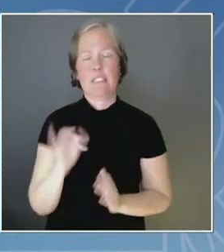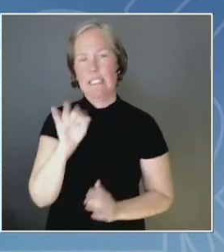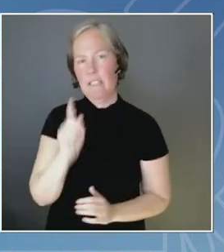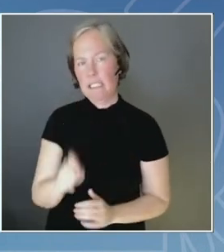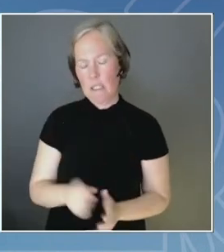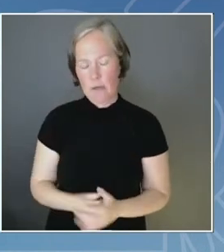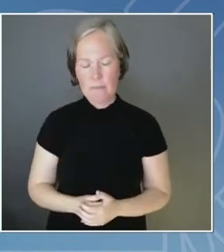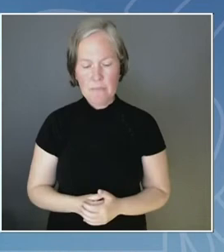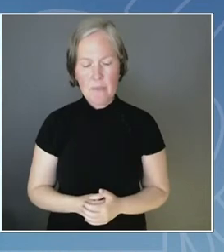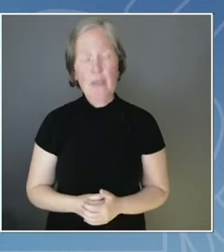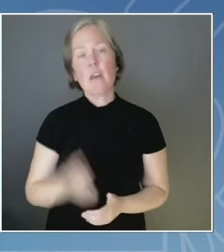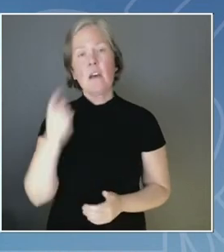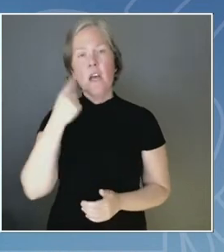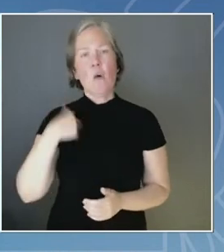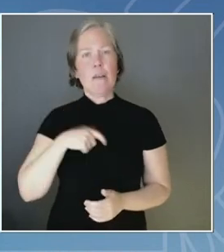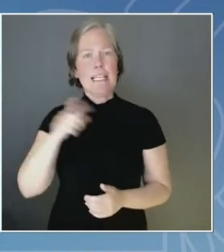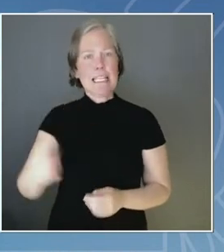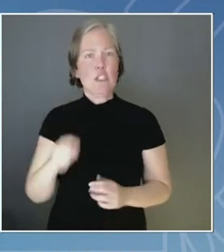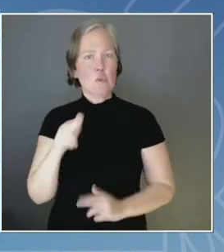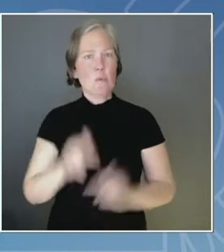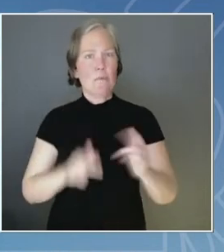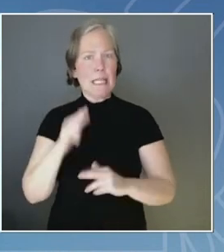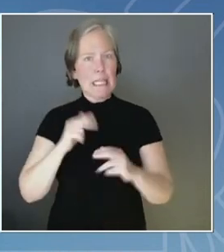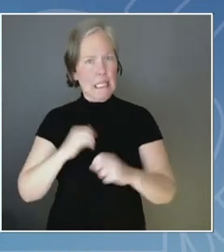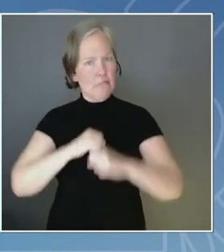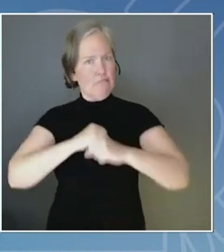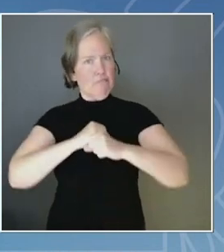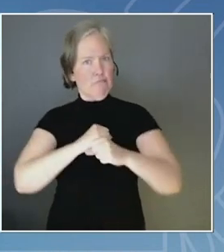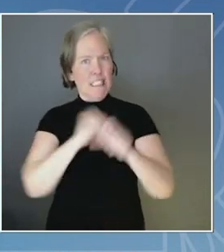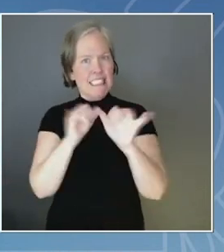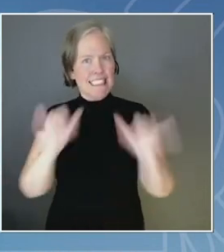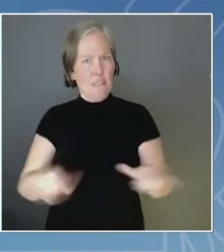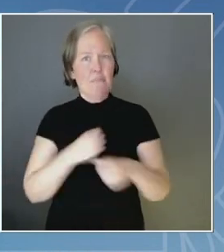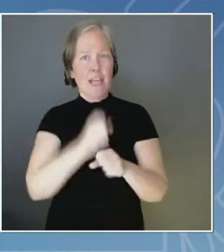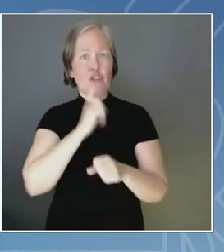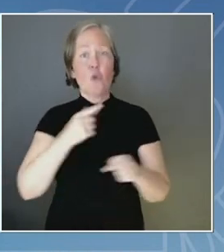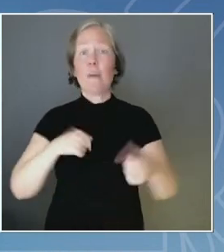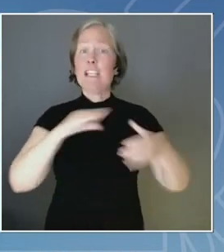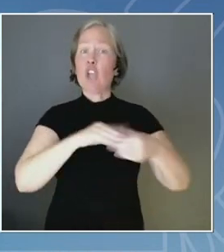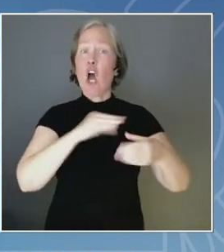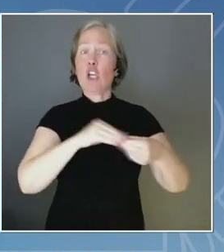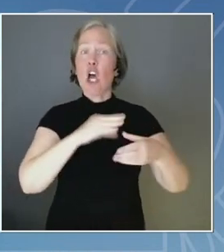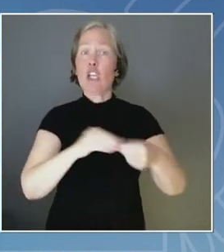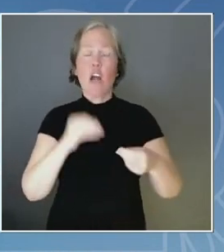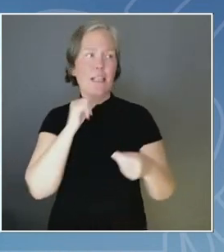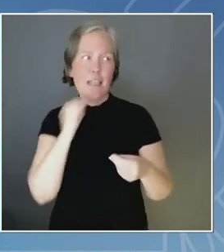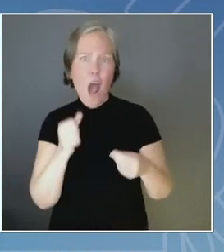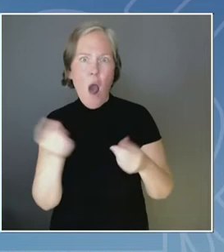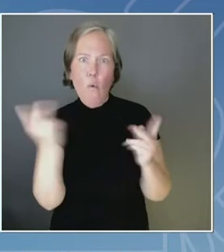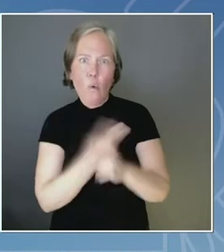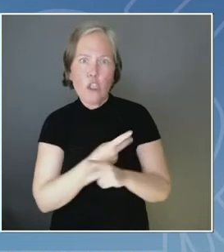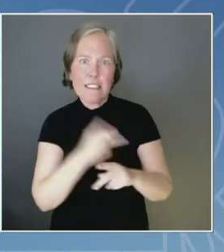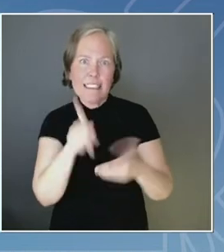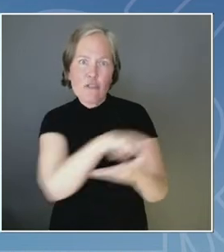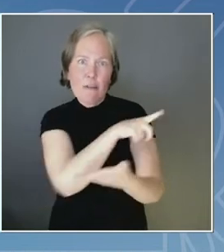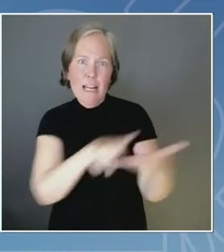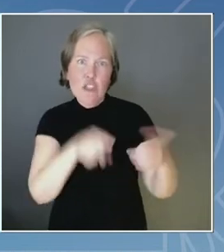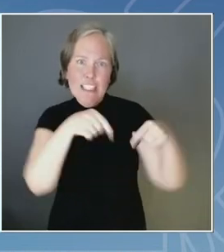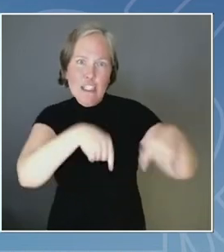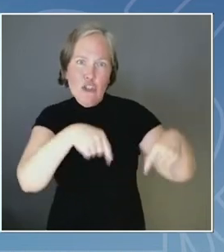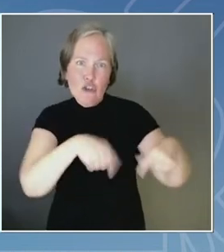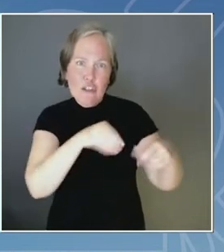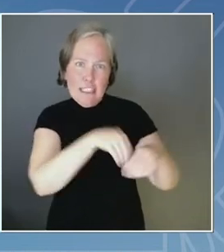to build the guardrails to ensure our rhetoric doesn't lead to discrimination here at home, while also elevating AA